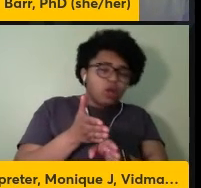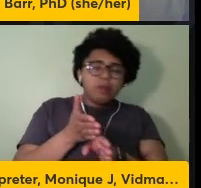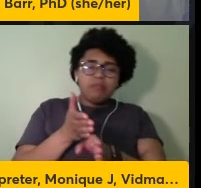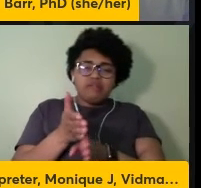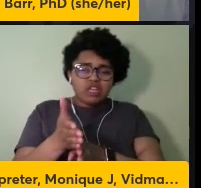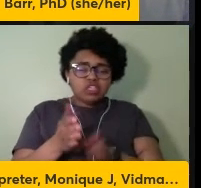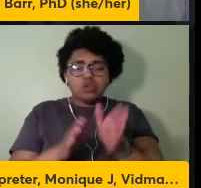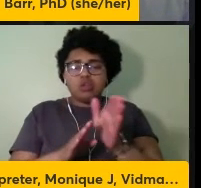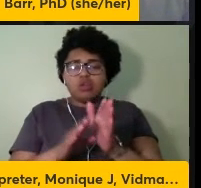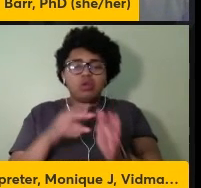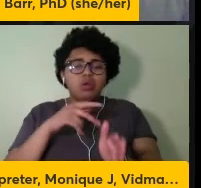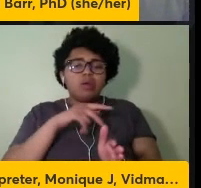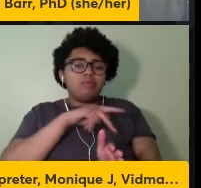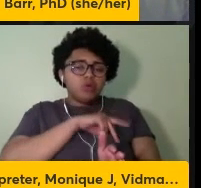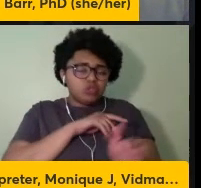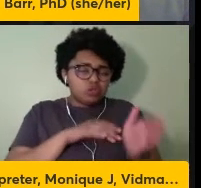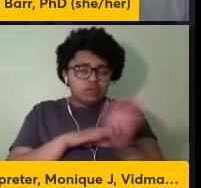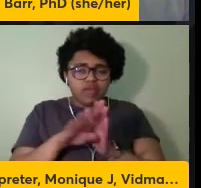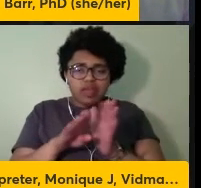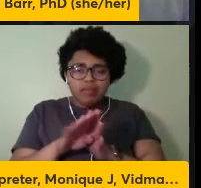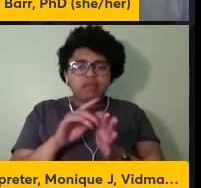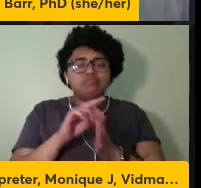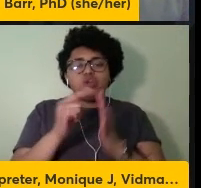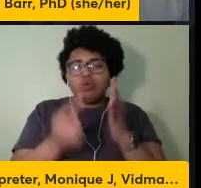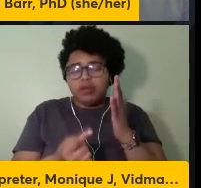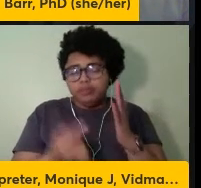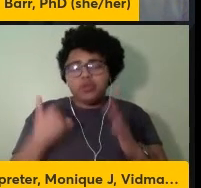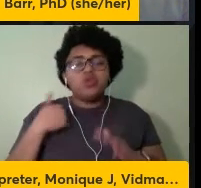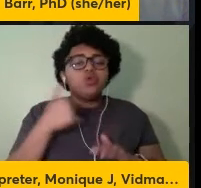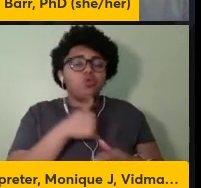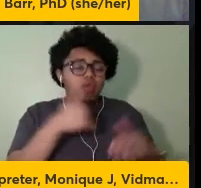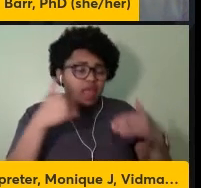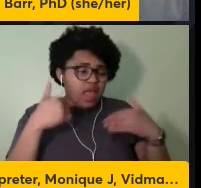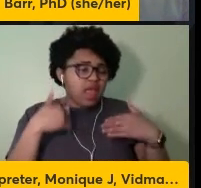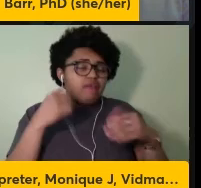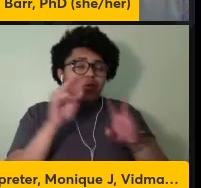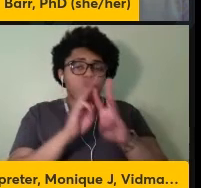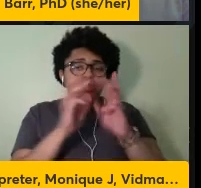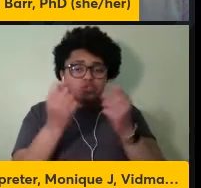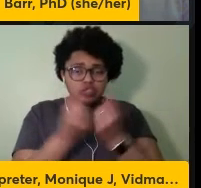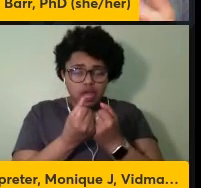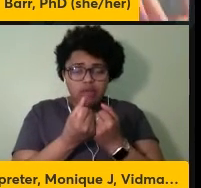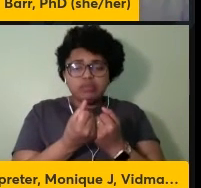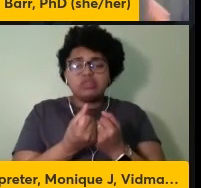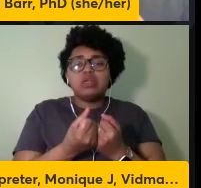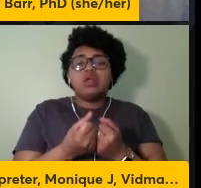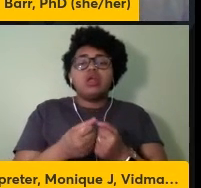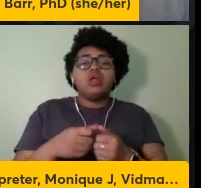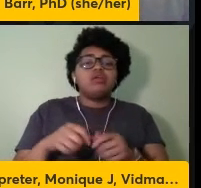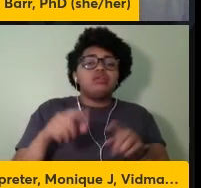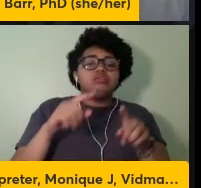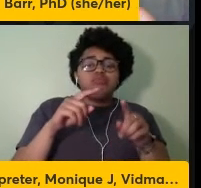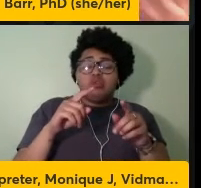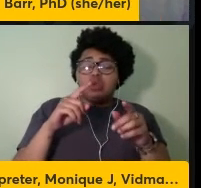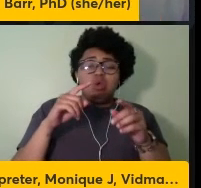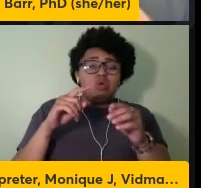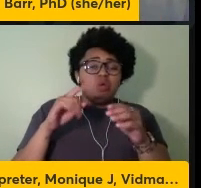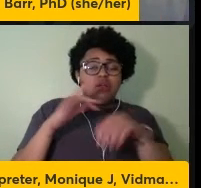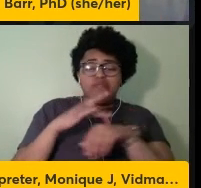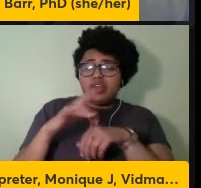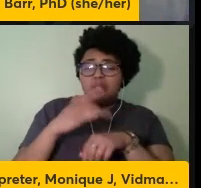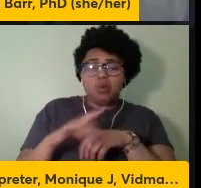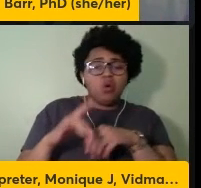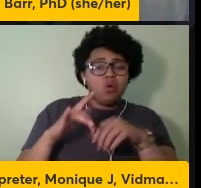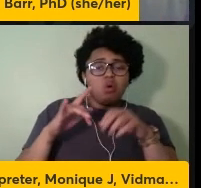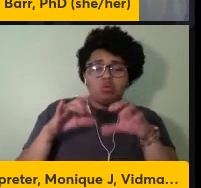have a number of workshops. We have a full curriculum for summer interns and postbacks. And as you can see, these